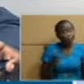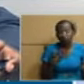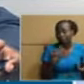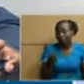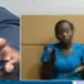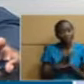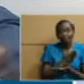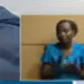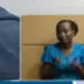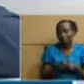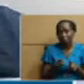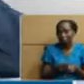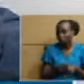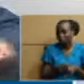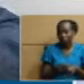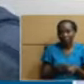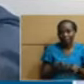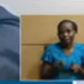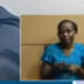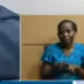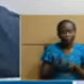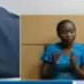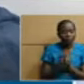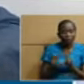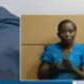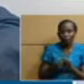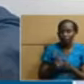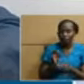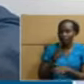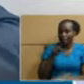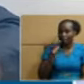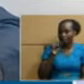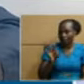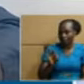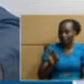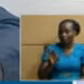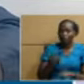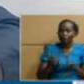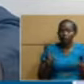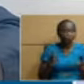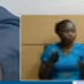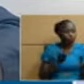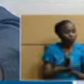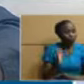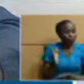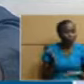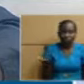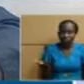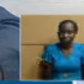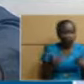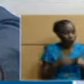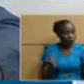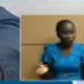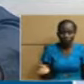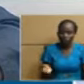plight with the members of NSSF, because I'm also a member. But the fact remains that the framers